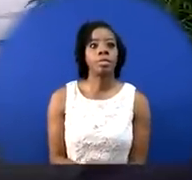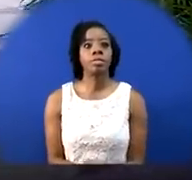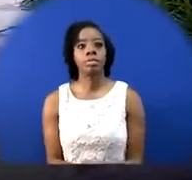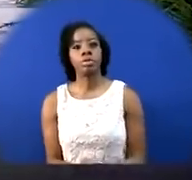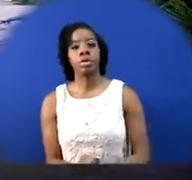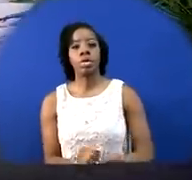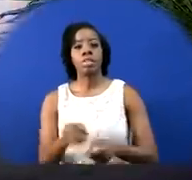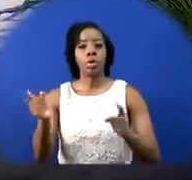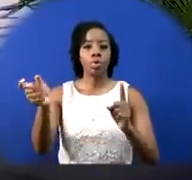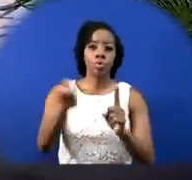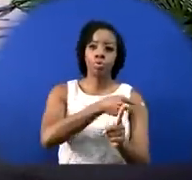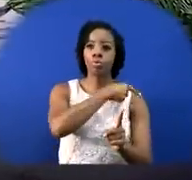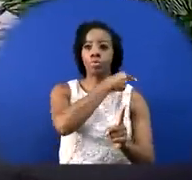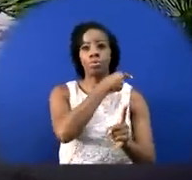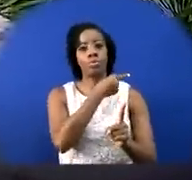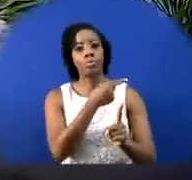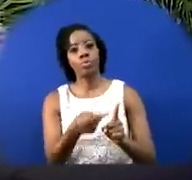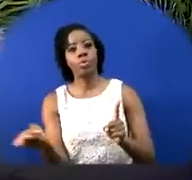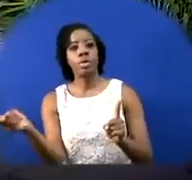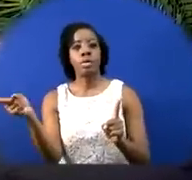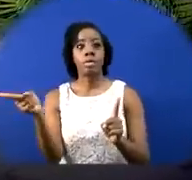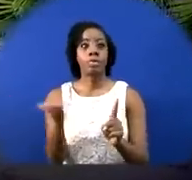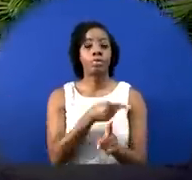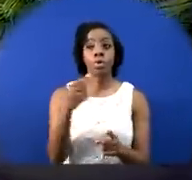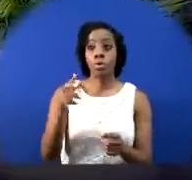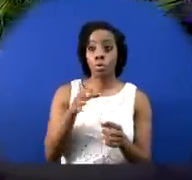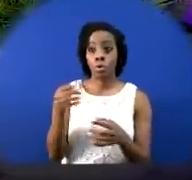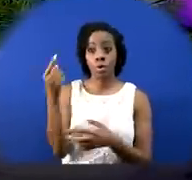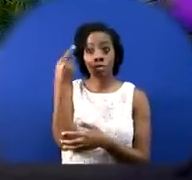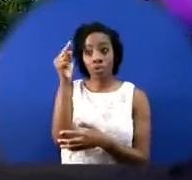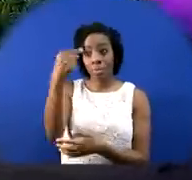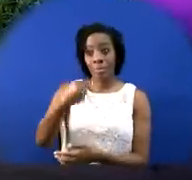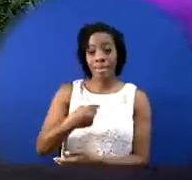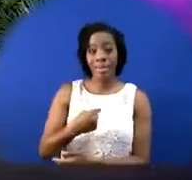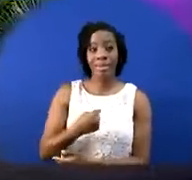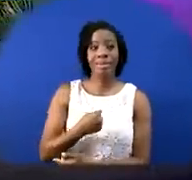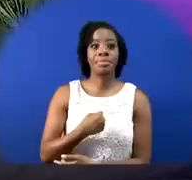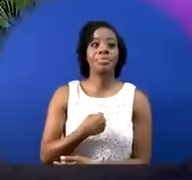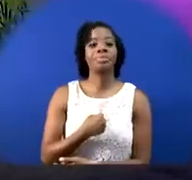lies that you took, they were meant for me,